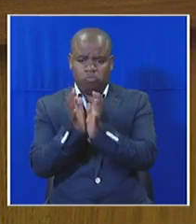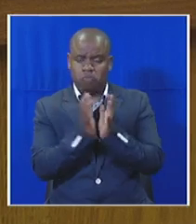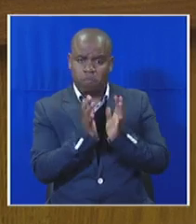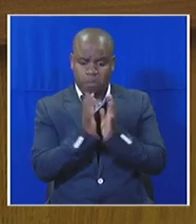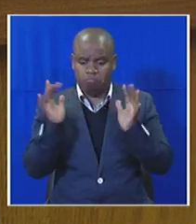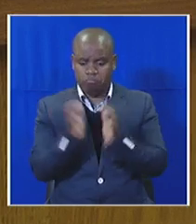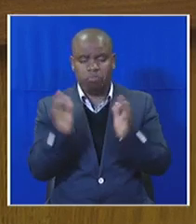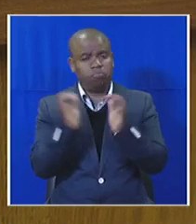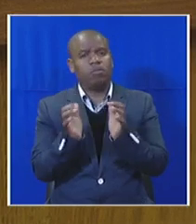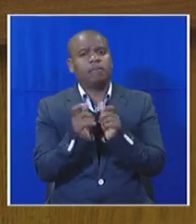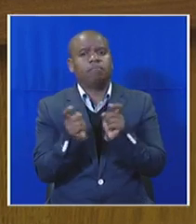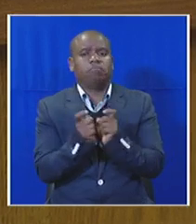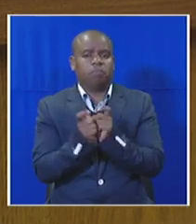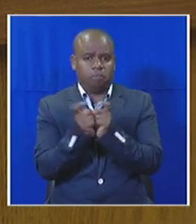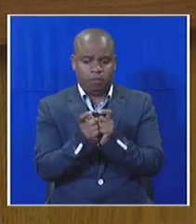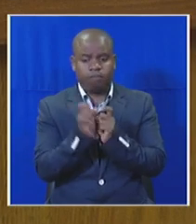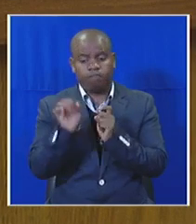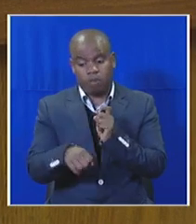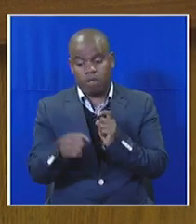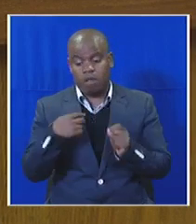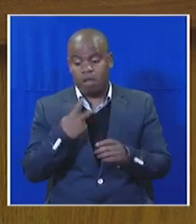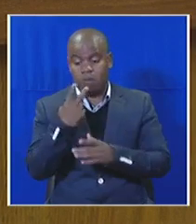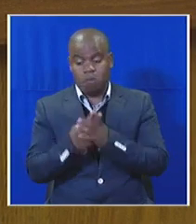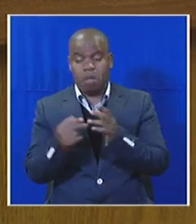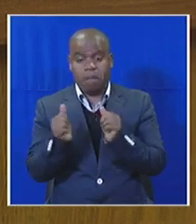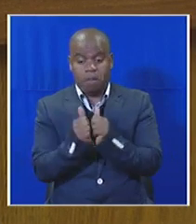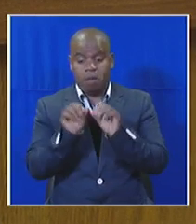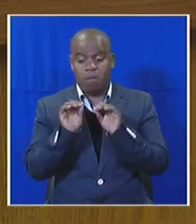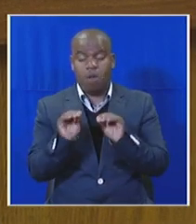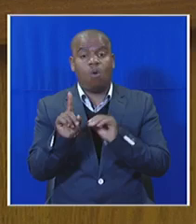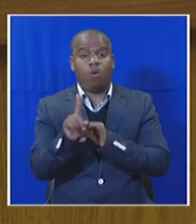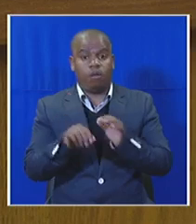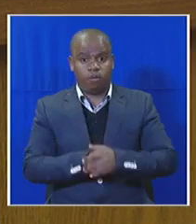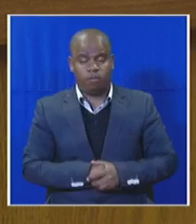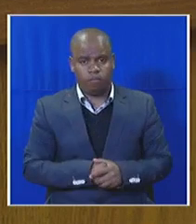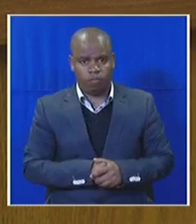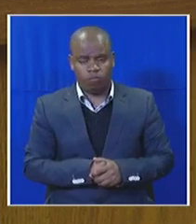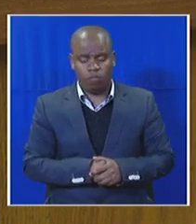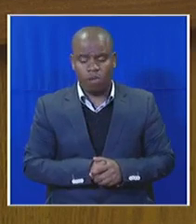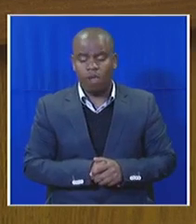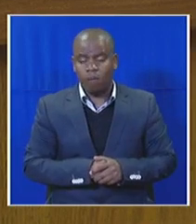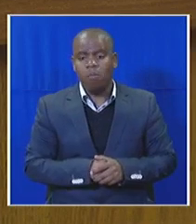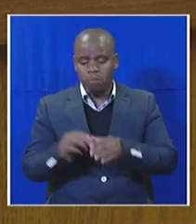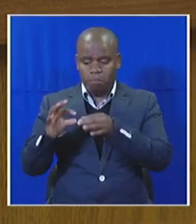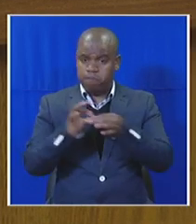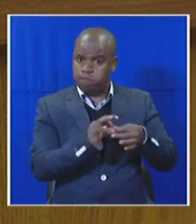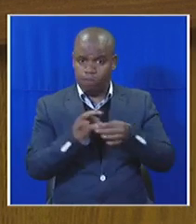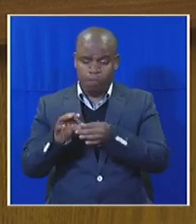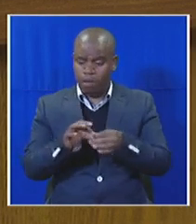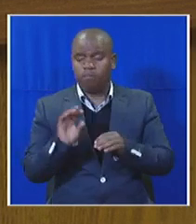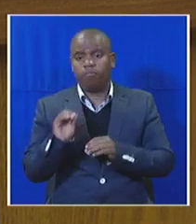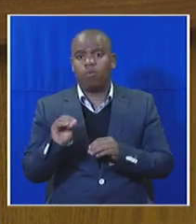There also exists between the two countries a dynamic bilateral relationship,